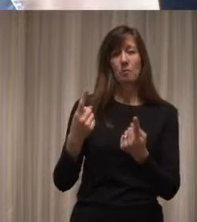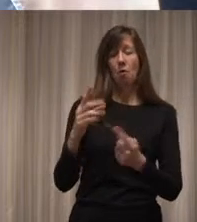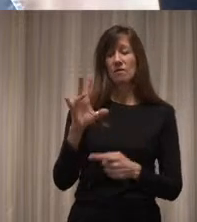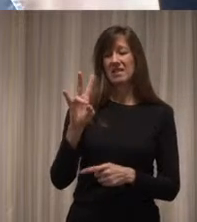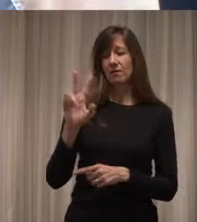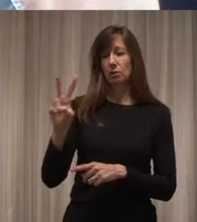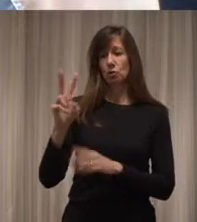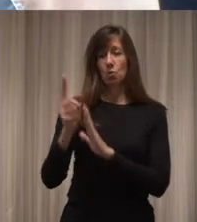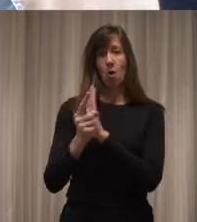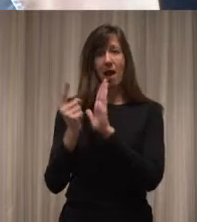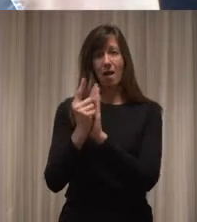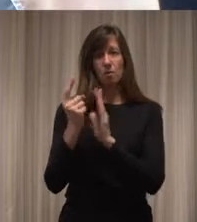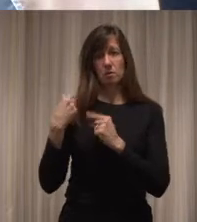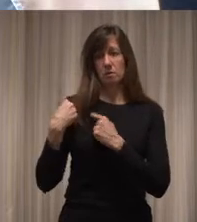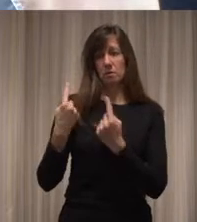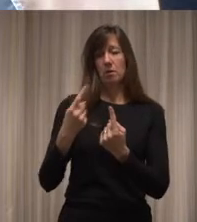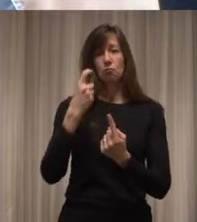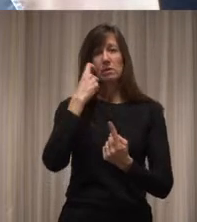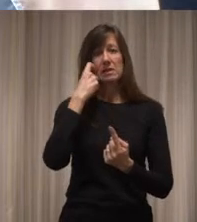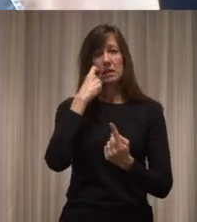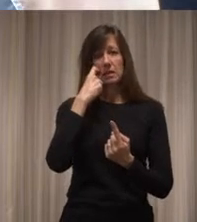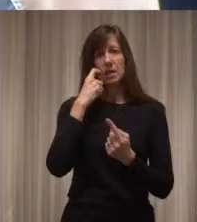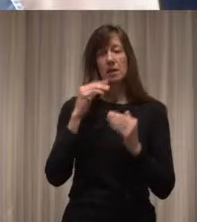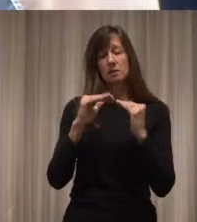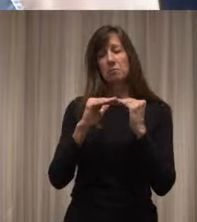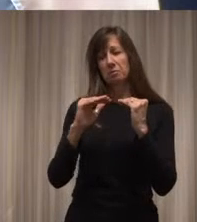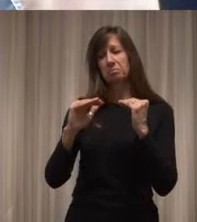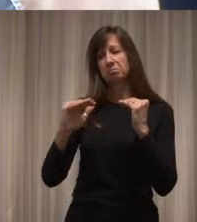now we want to start bringing that down.